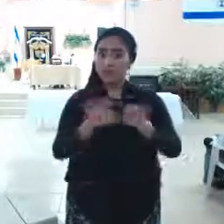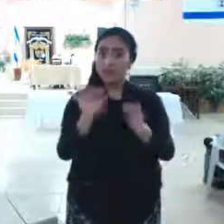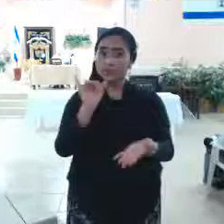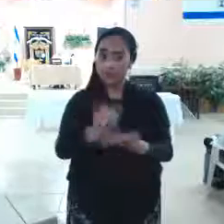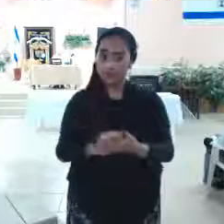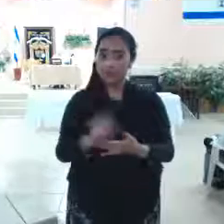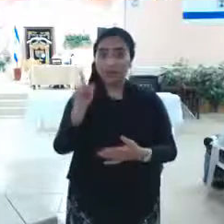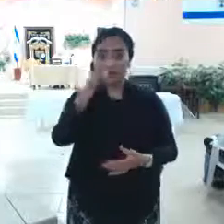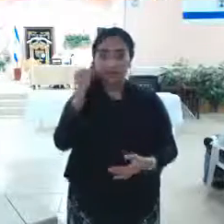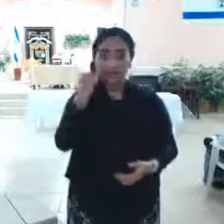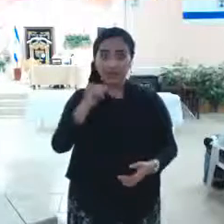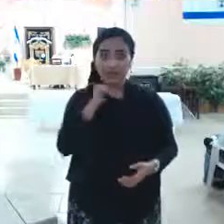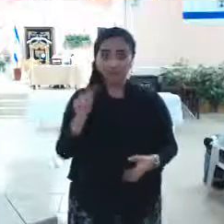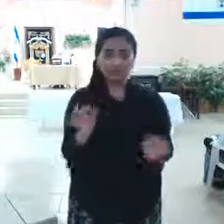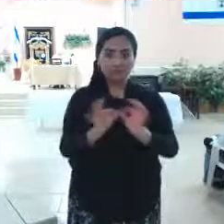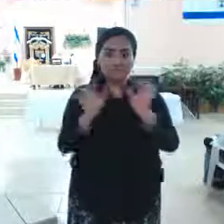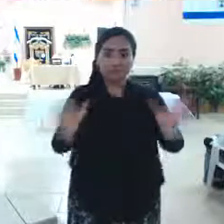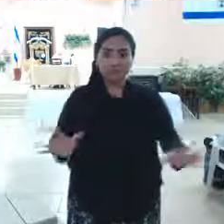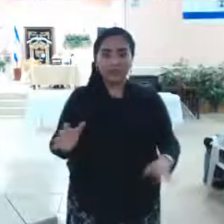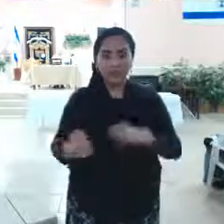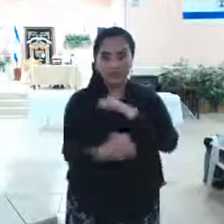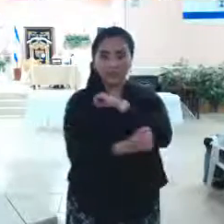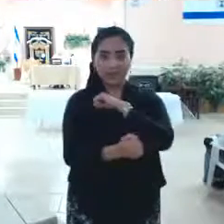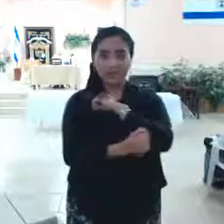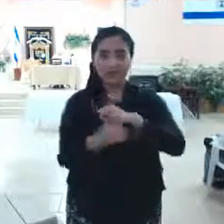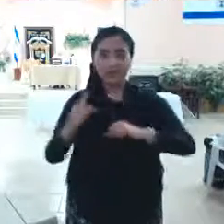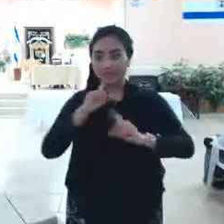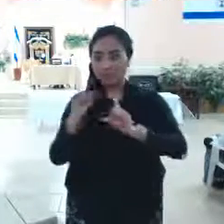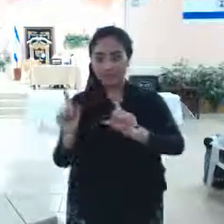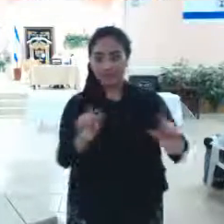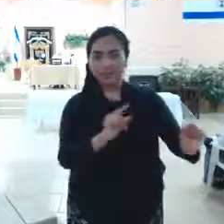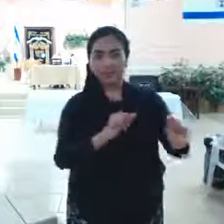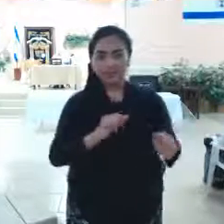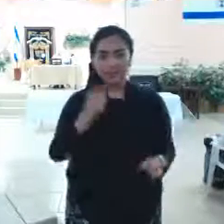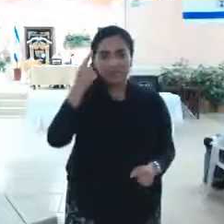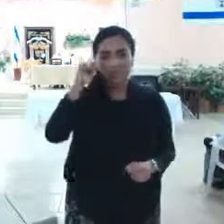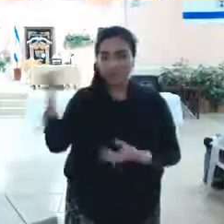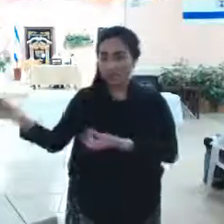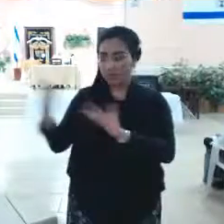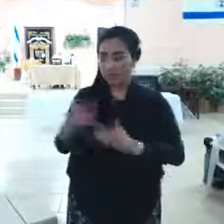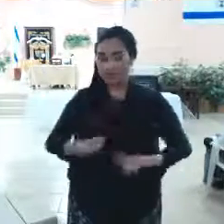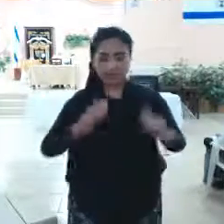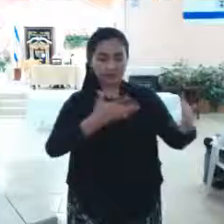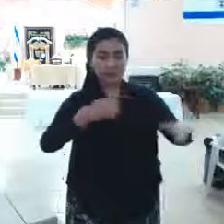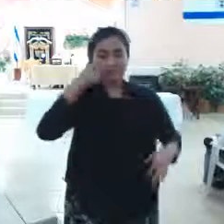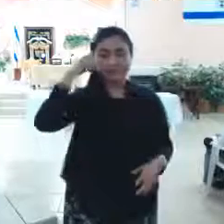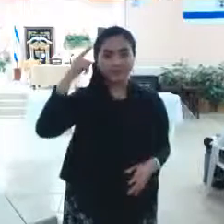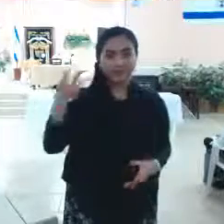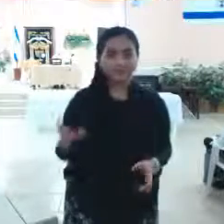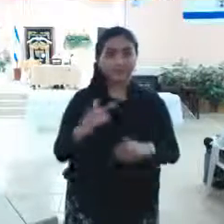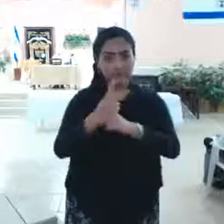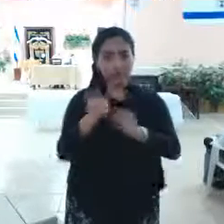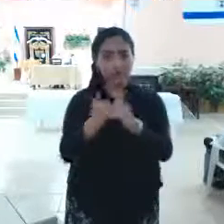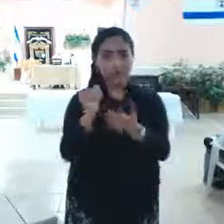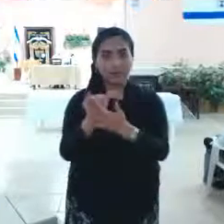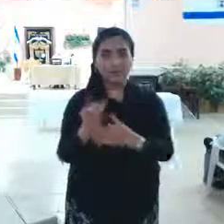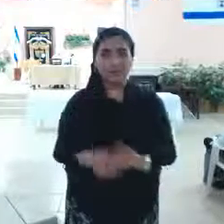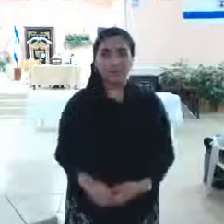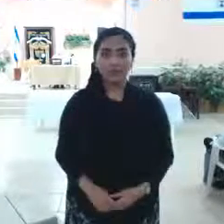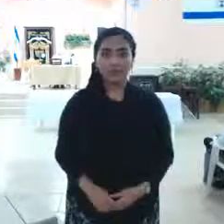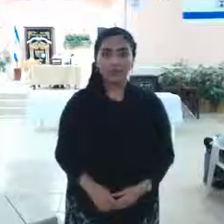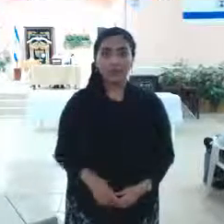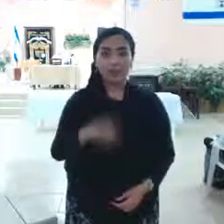really important, right? Because it doesn't make sense to take a Pesach, being gossiping and bringing and taking. Be